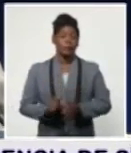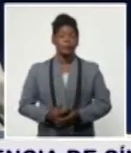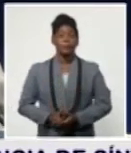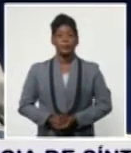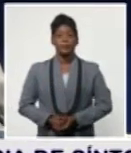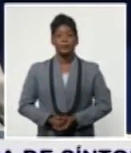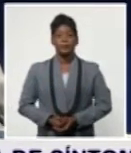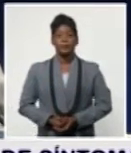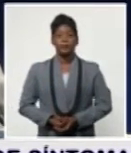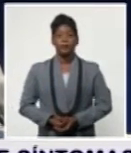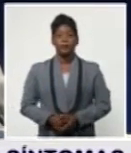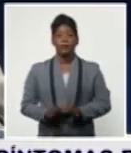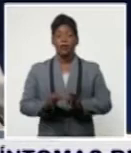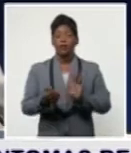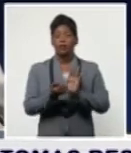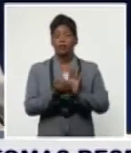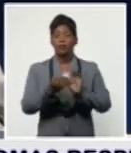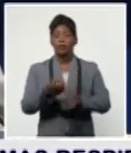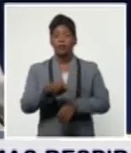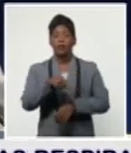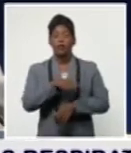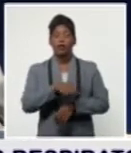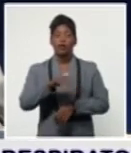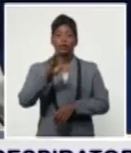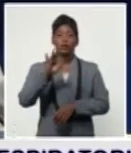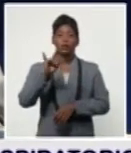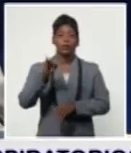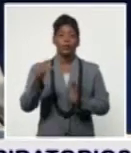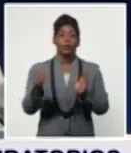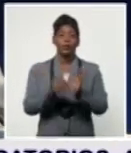89,982 cases, totaling